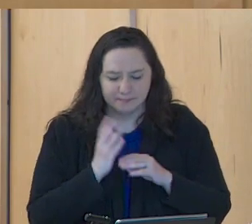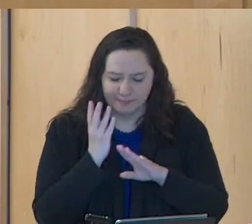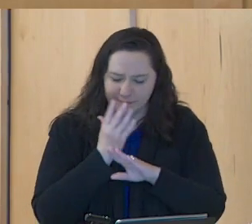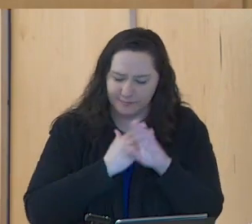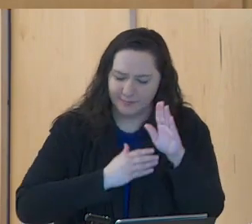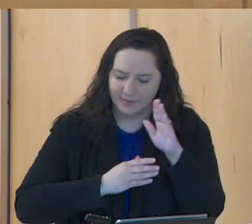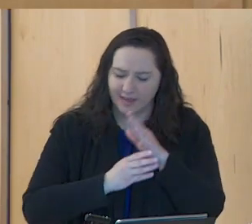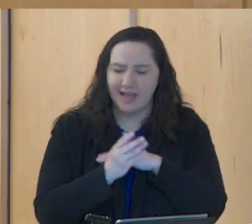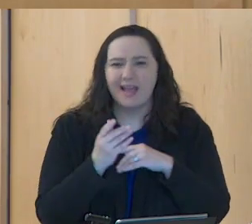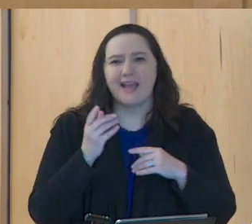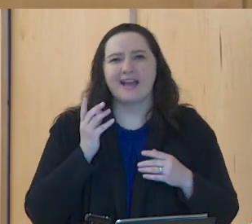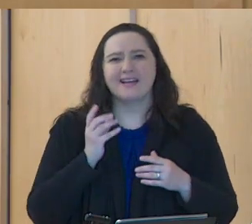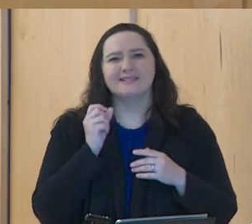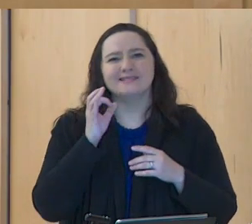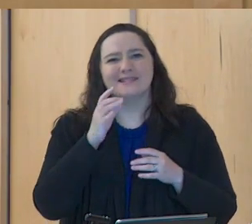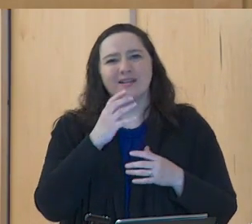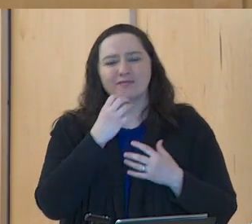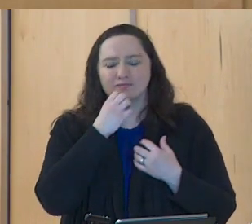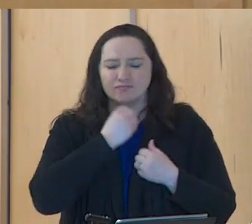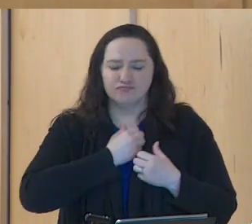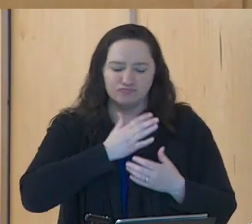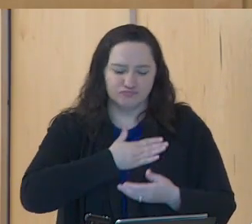Hands of generosity.